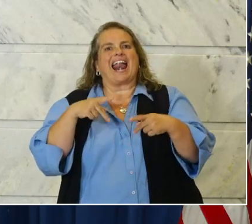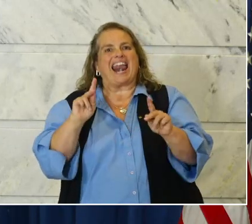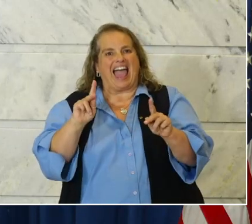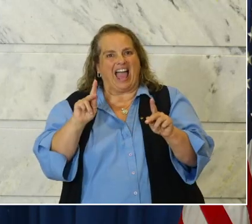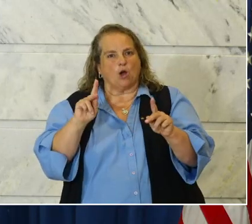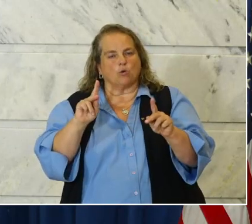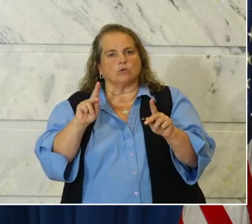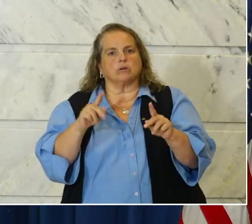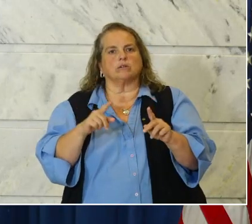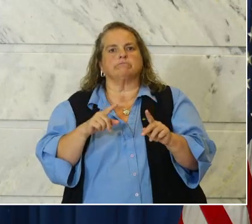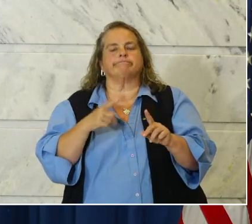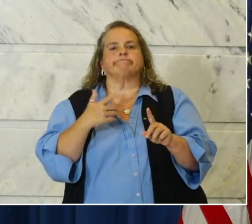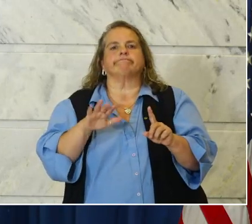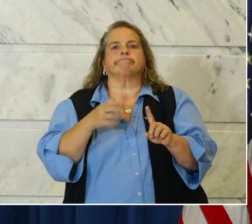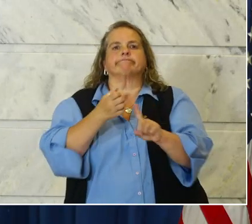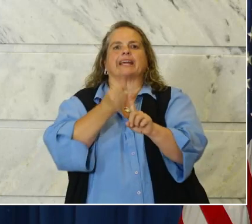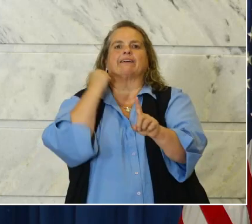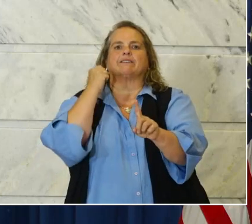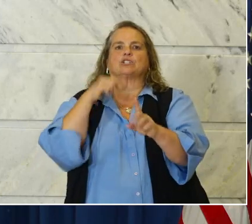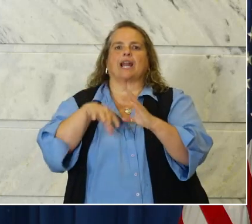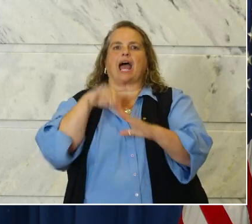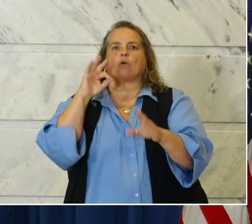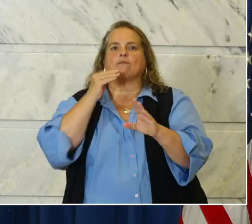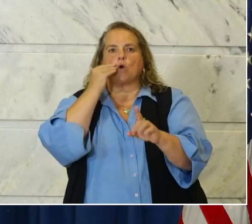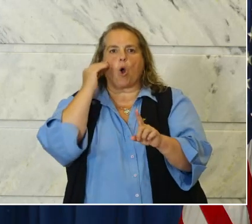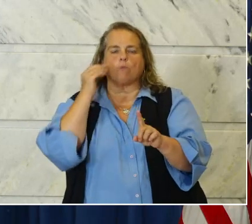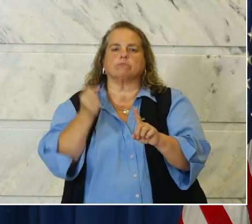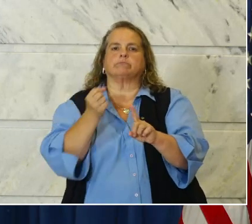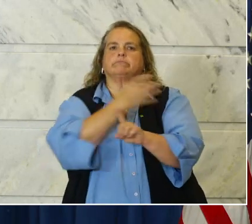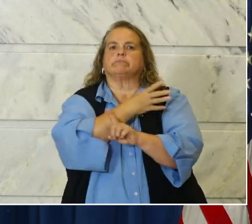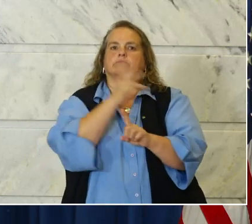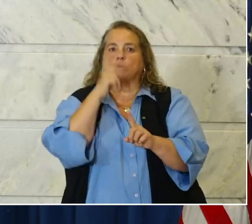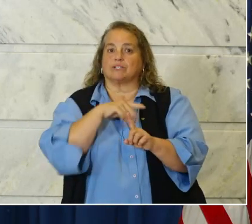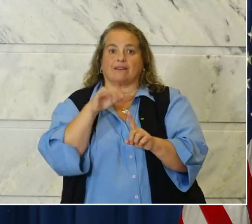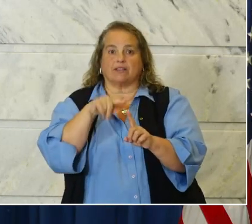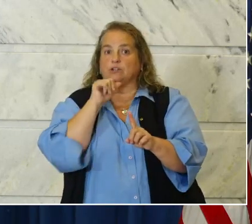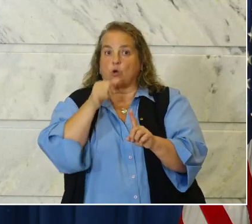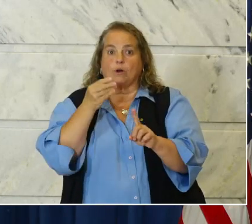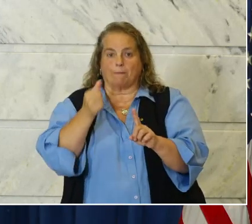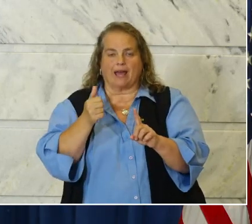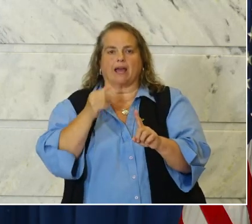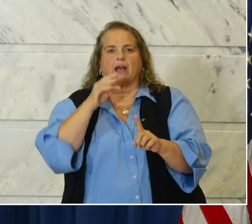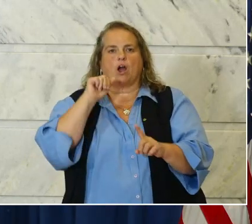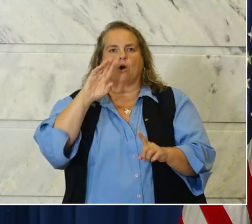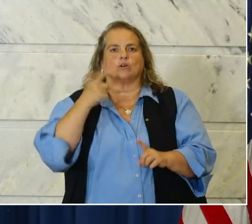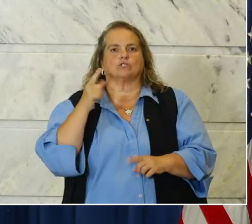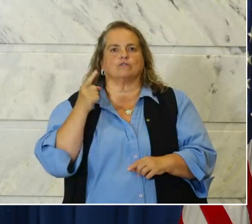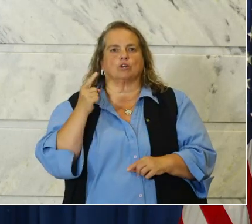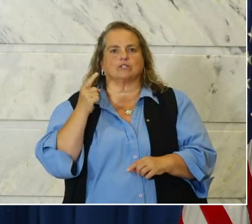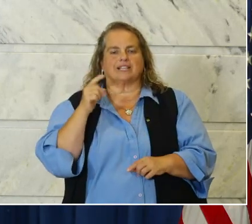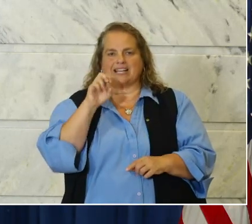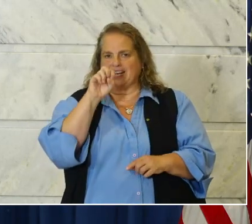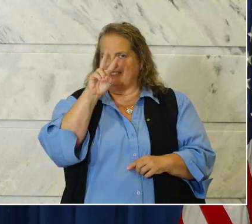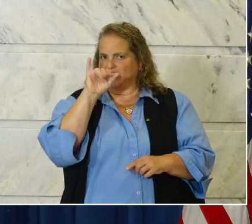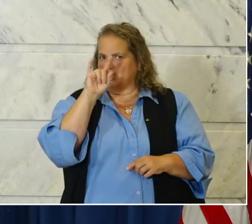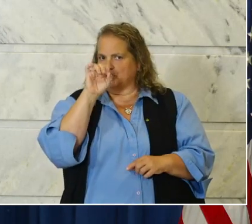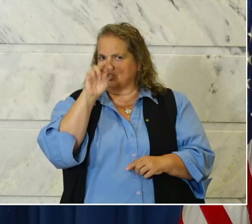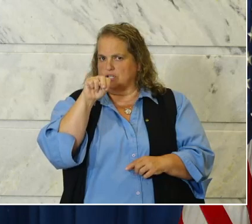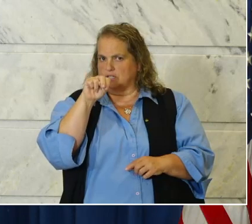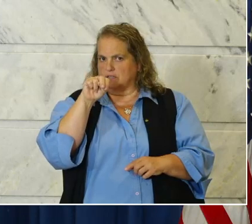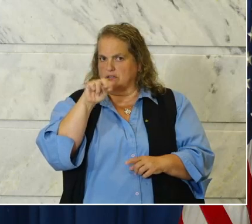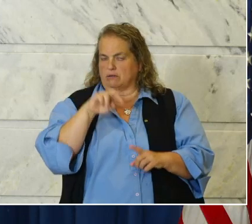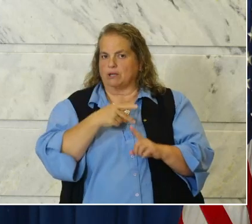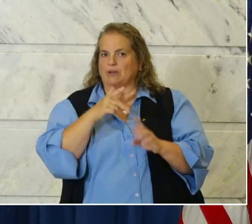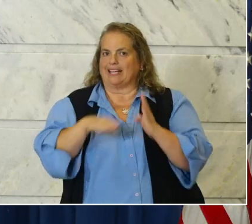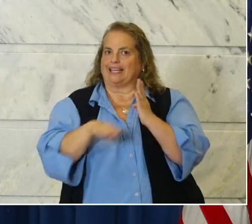August 1st. Don't you have something in place to stop that too? The question is on evictions. A new Supreme Court order saying proceedings